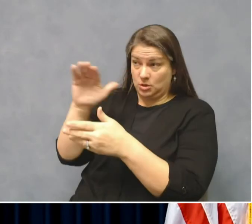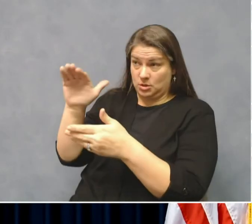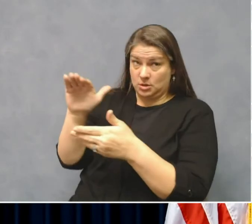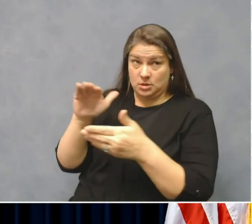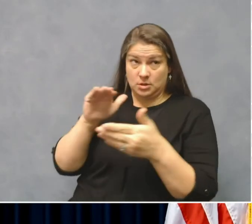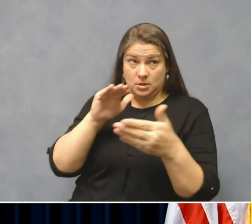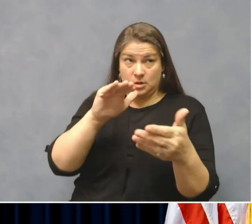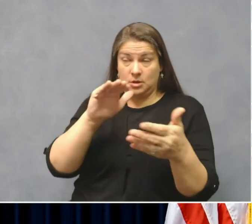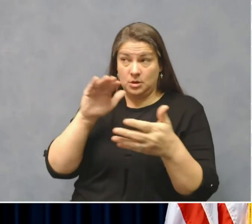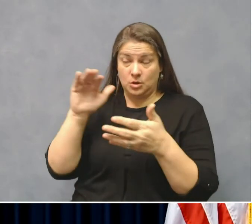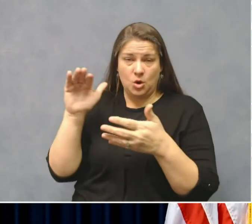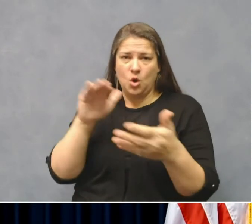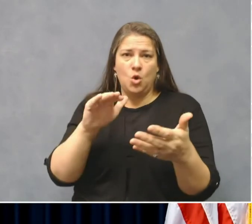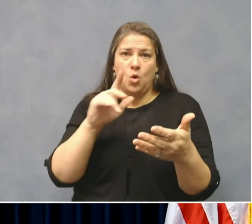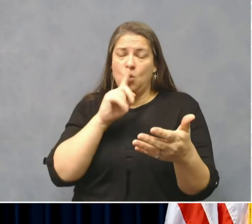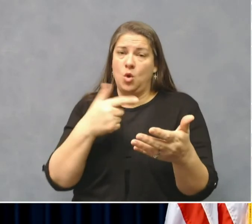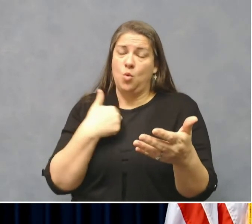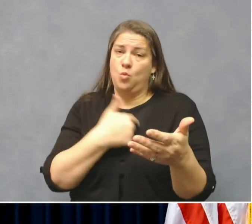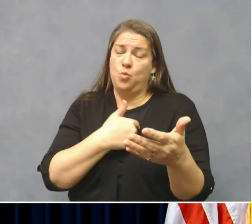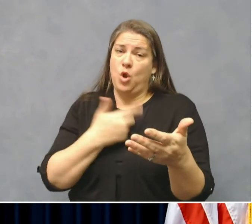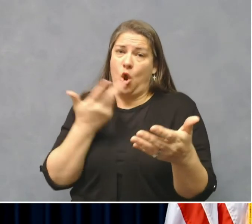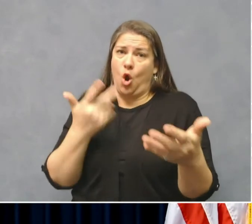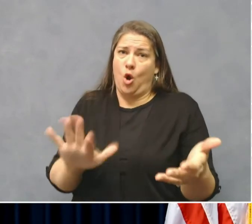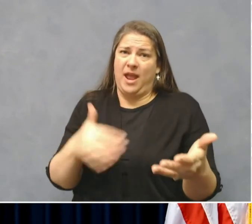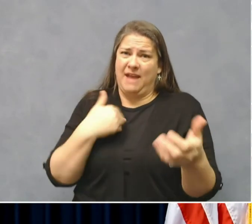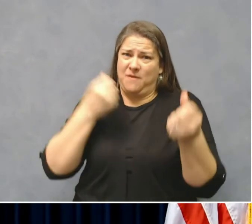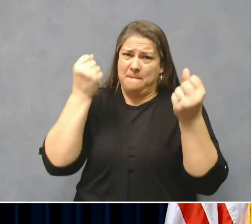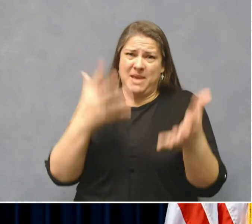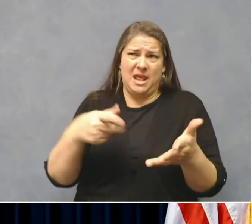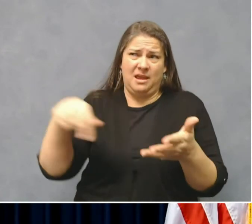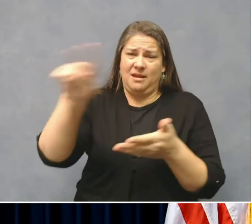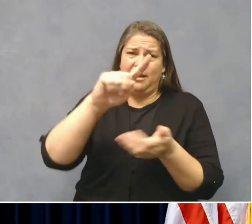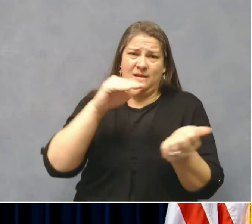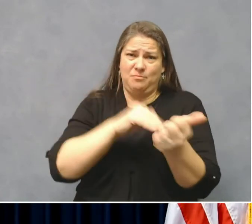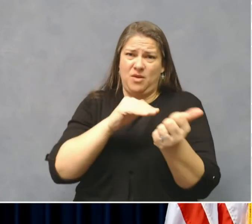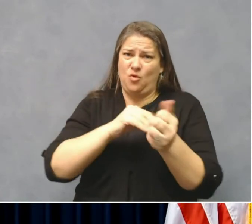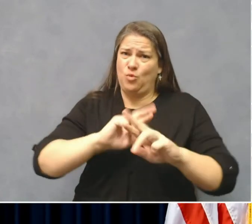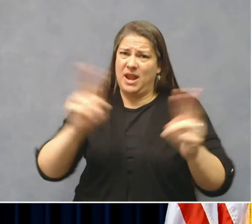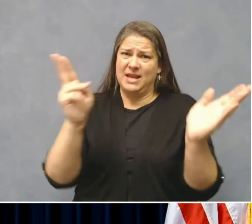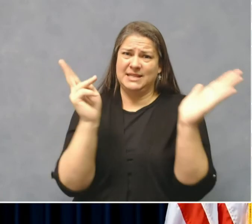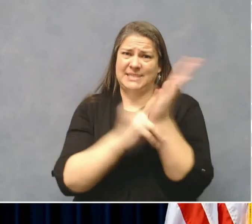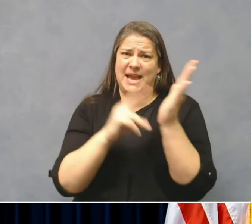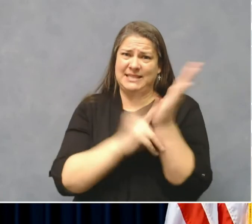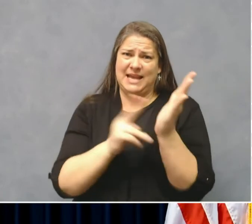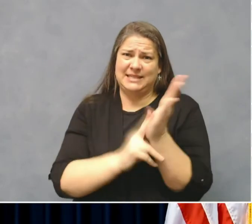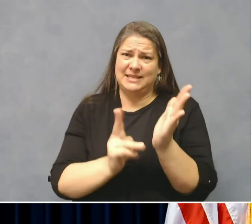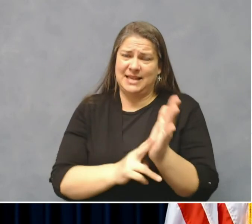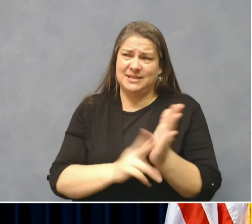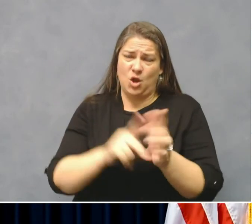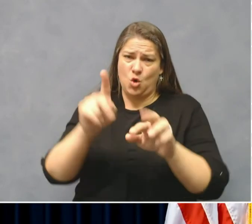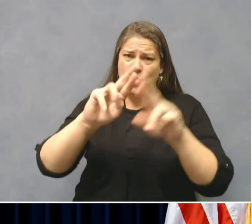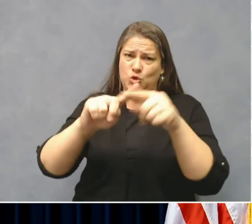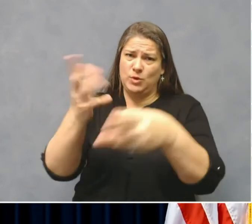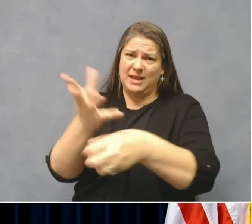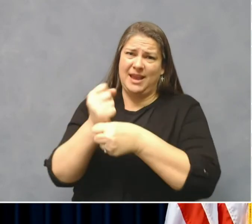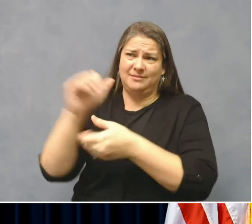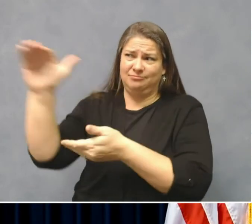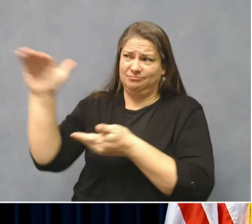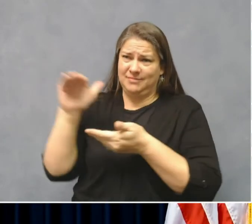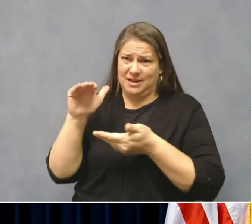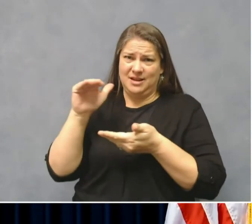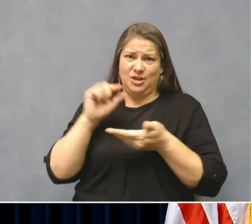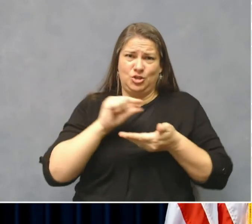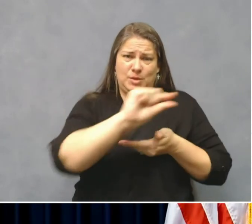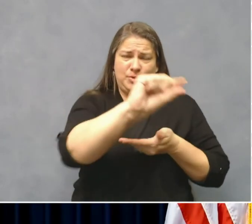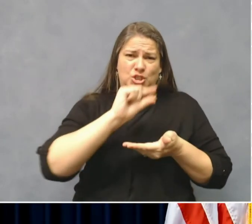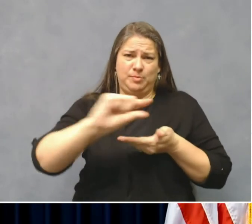They have a lot, but a ton of providers signed up, ready to get their shipment and ready to go. So by that point, our expectation is that you